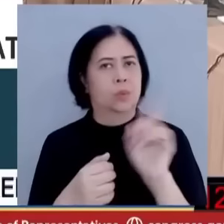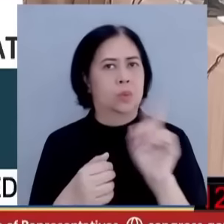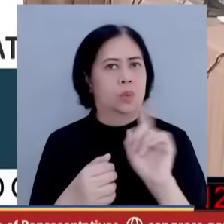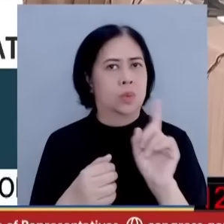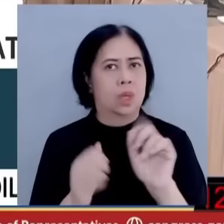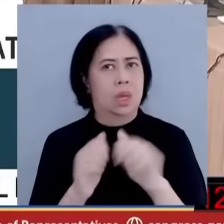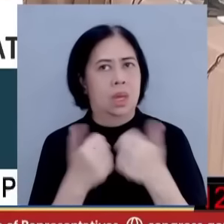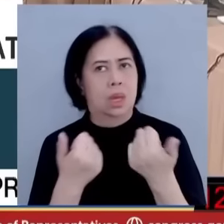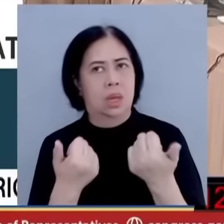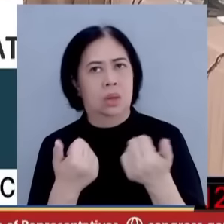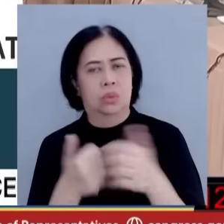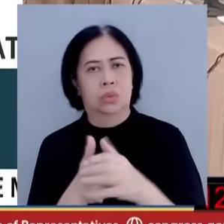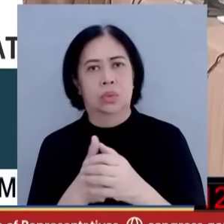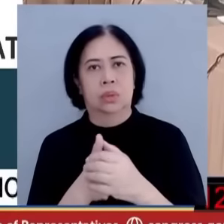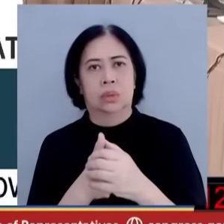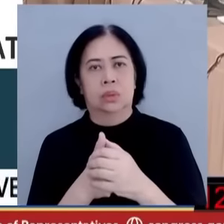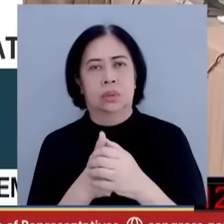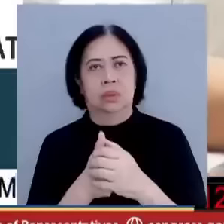best to